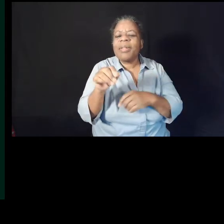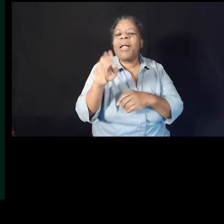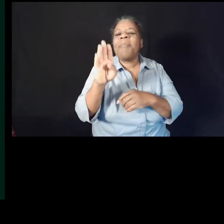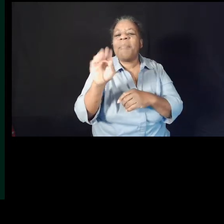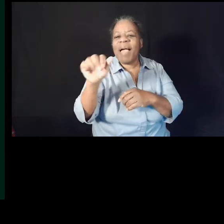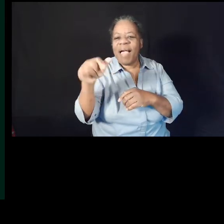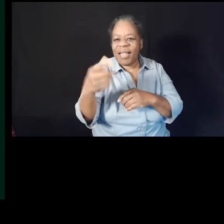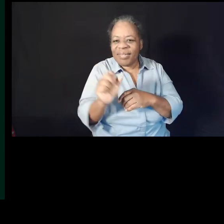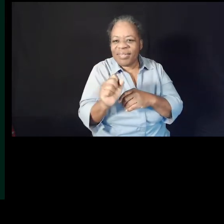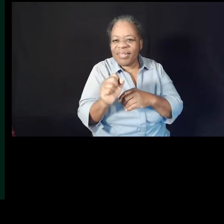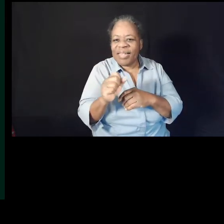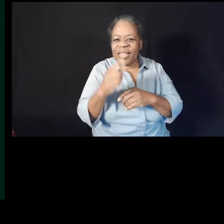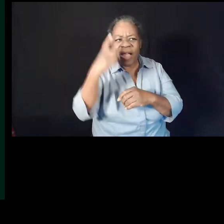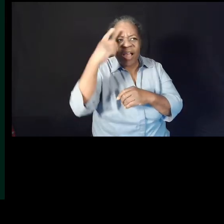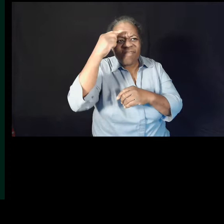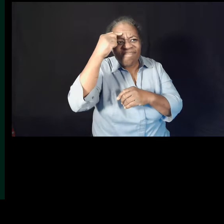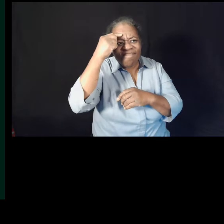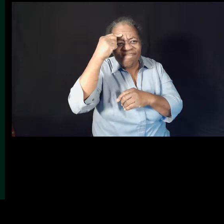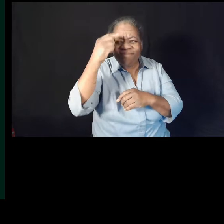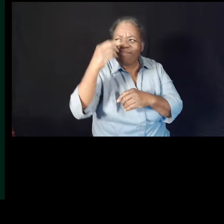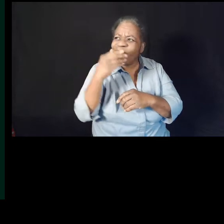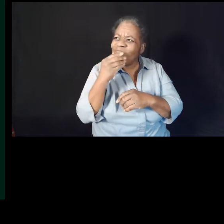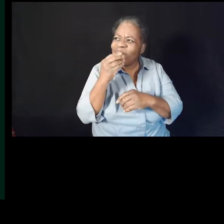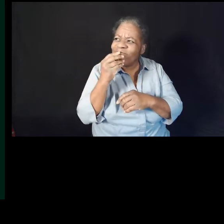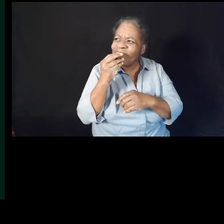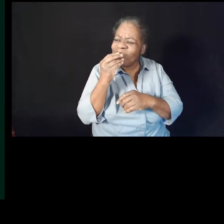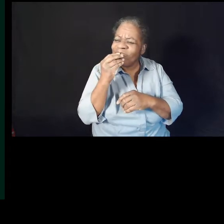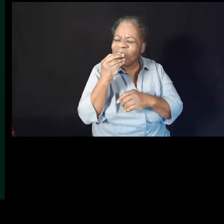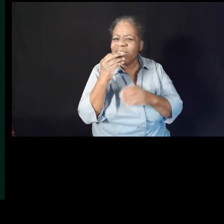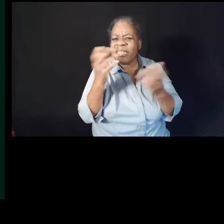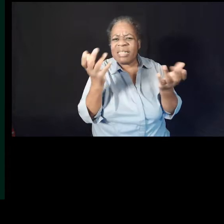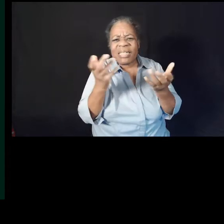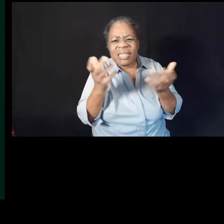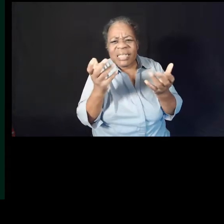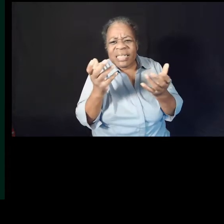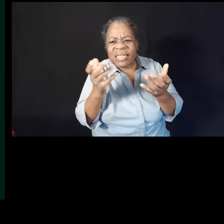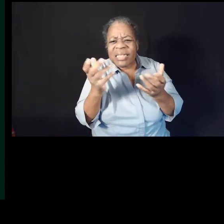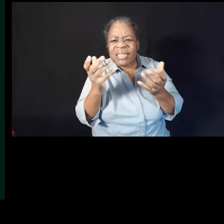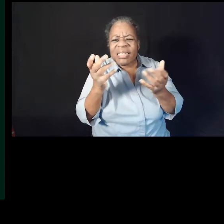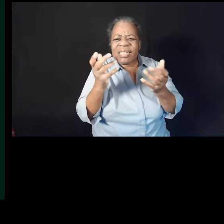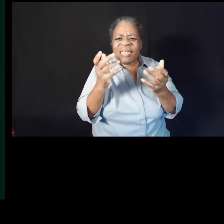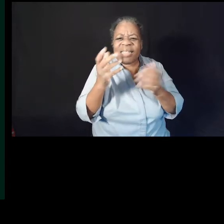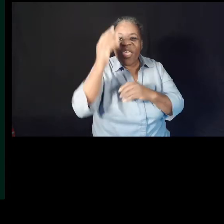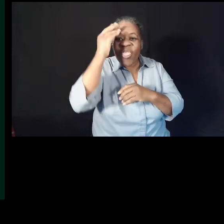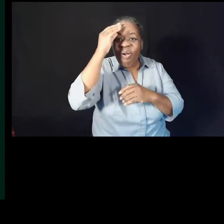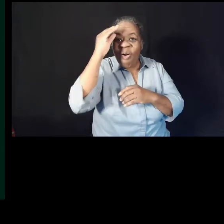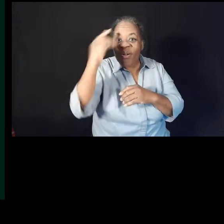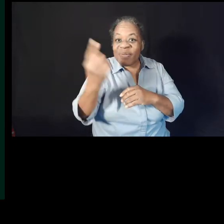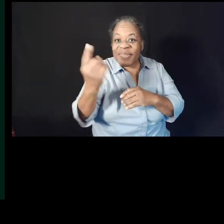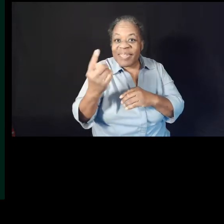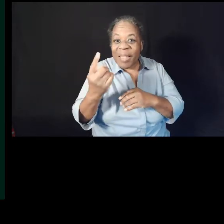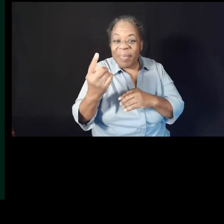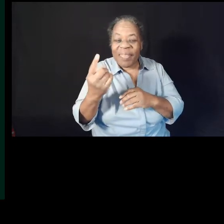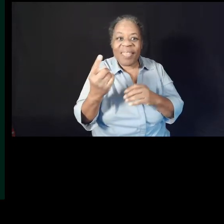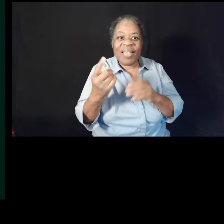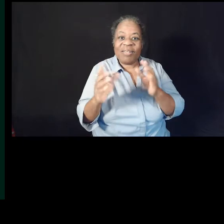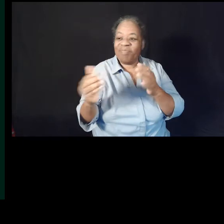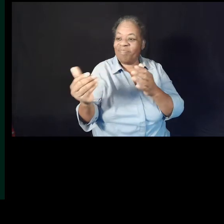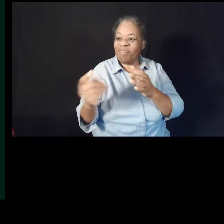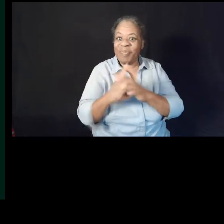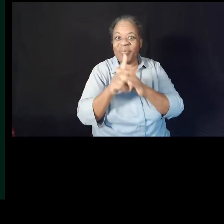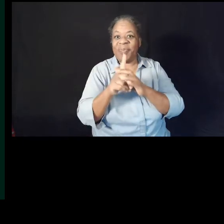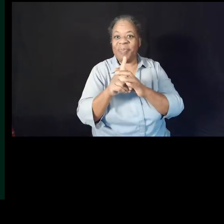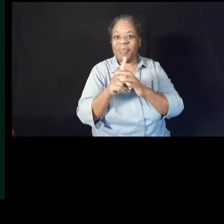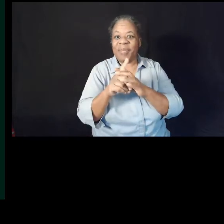He puzzled and puzzled till his puzzler was sore. Then he thought of something he hadn't before.